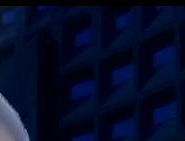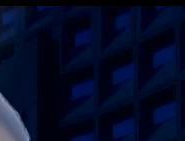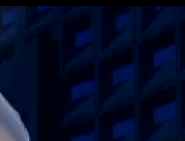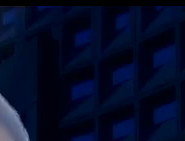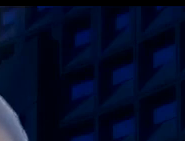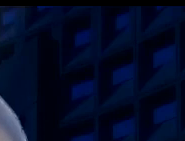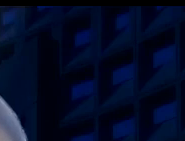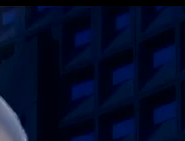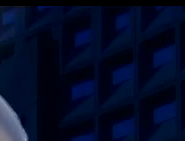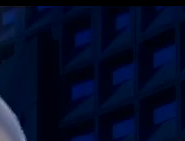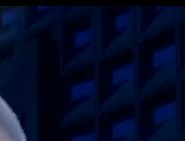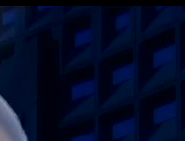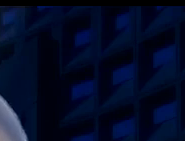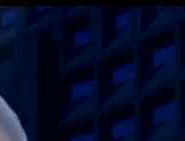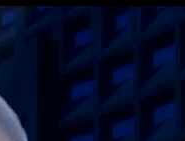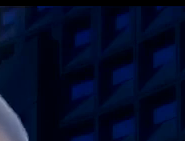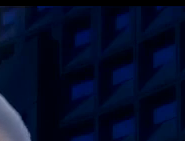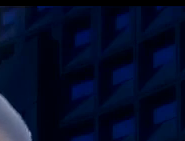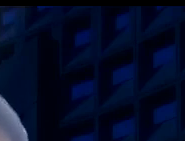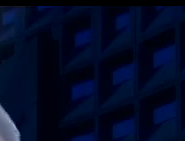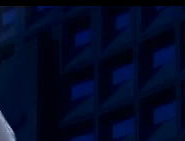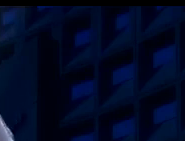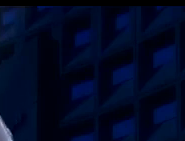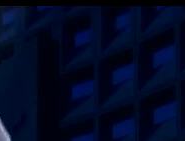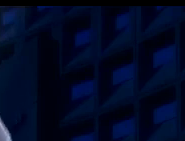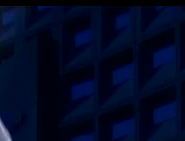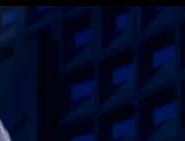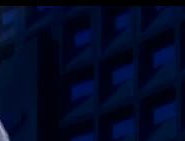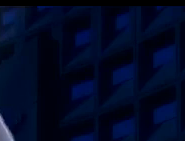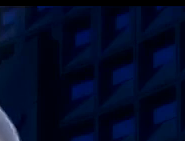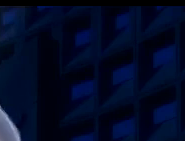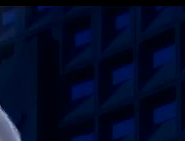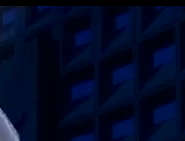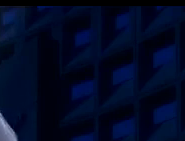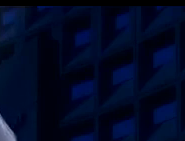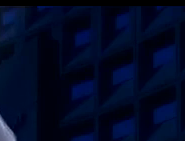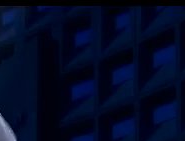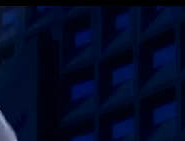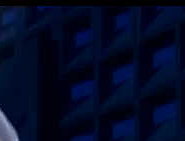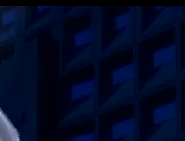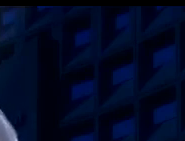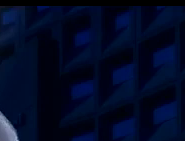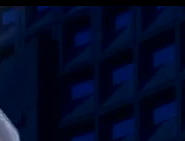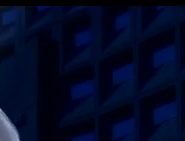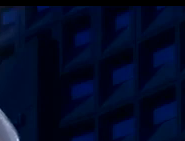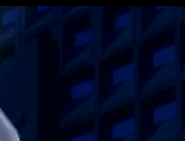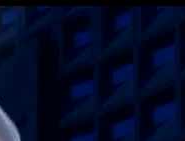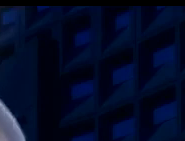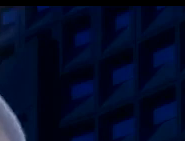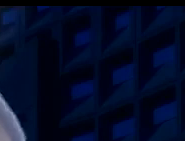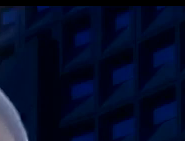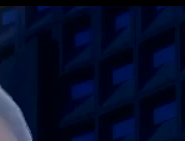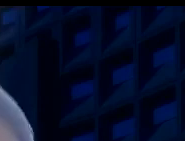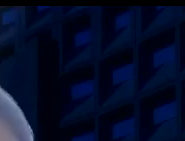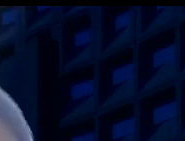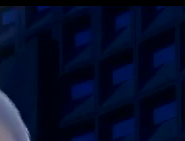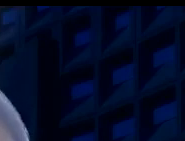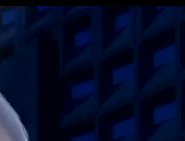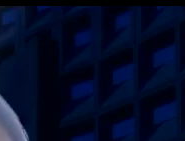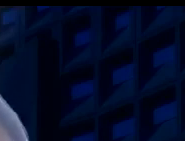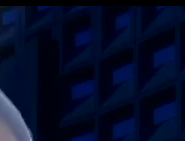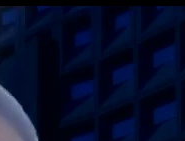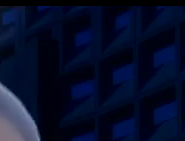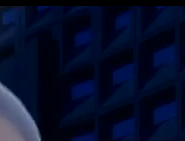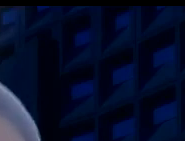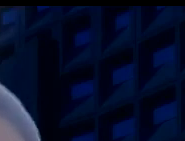abuse is a protected class within disability. And what's protected is recovery.